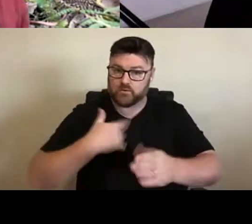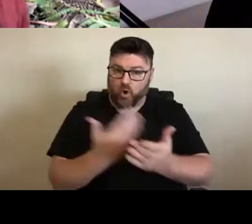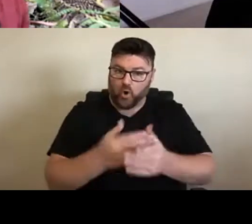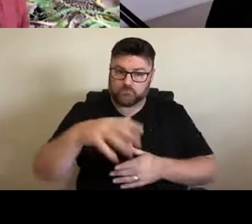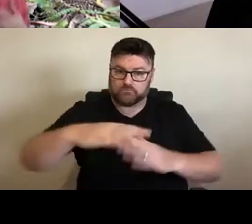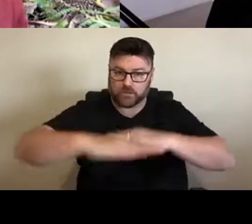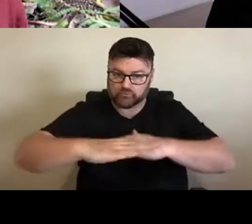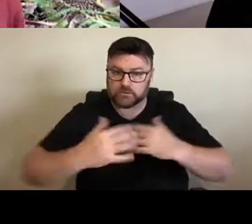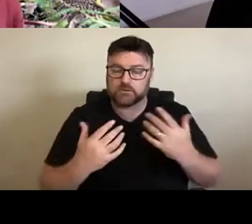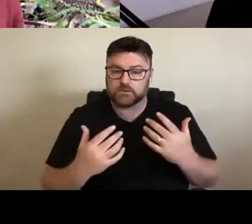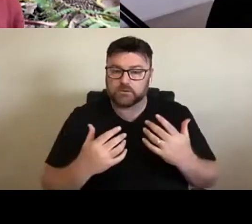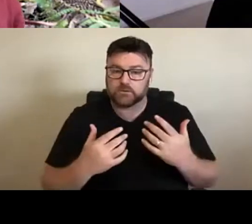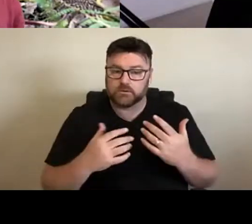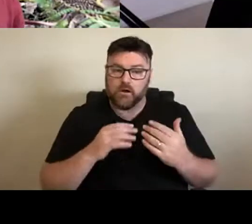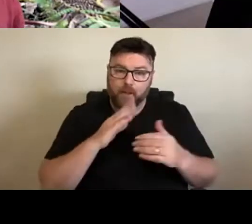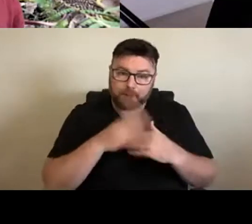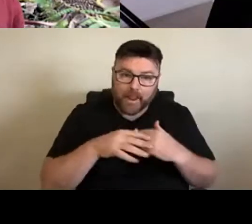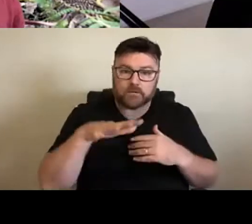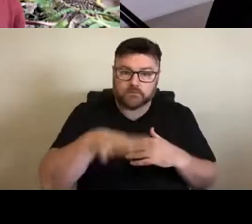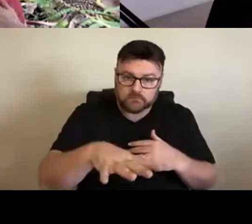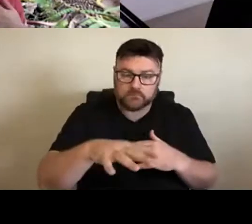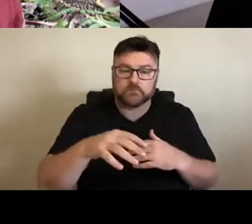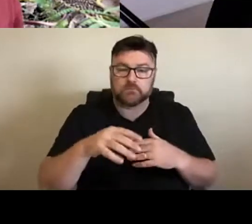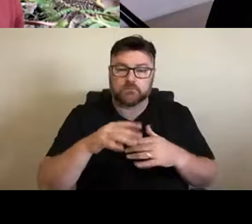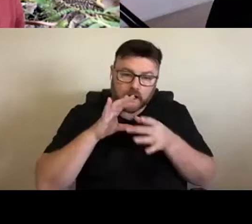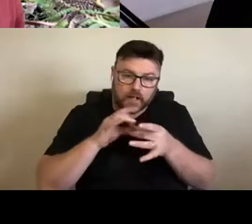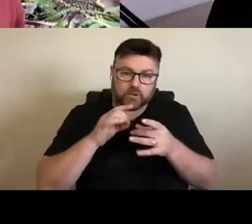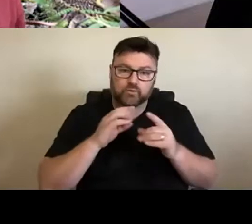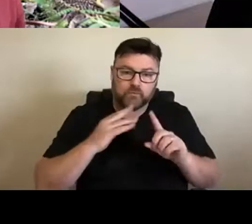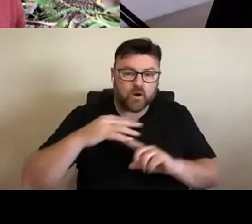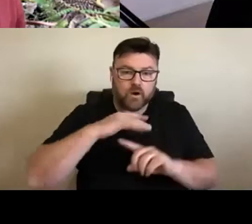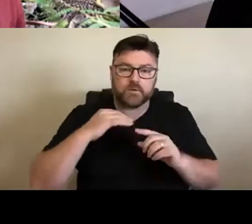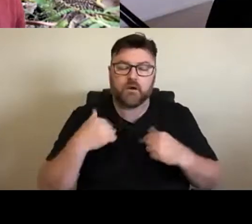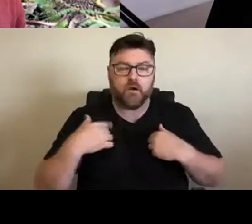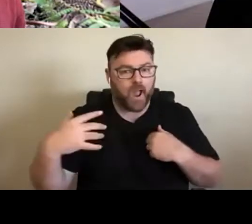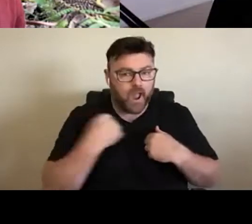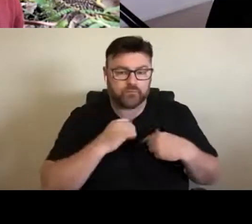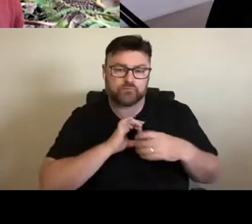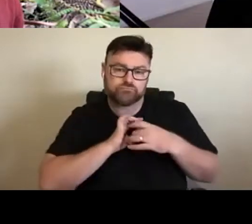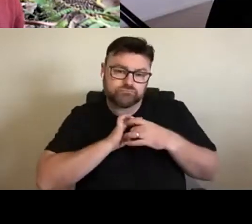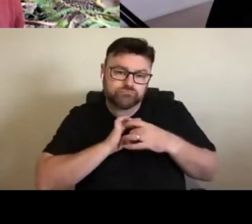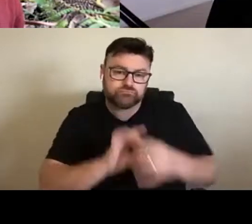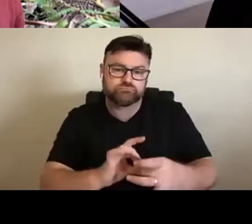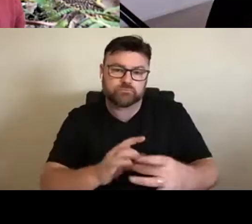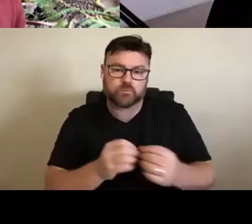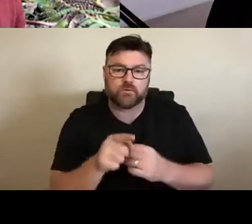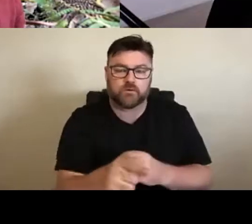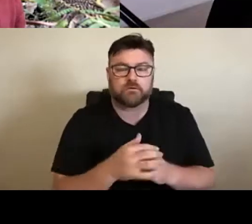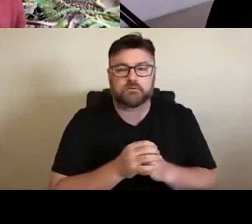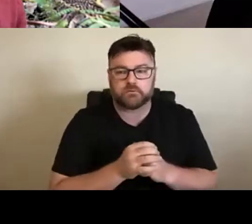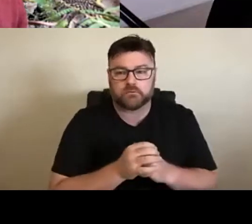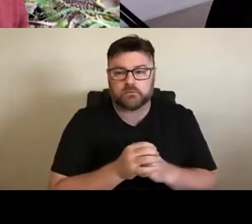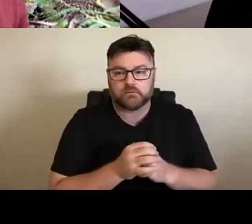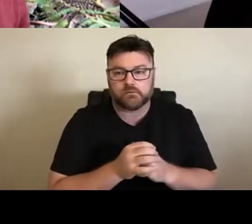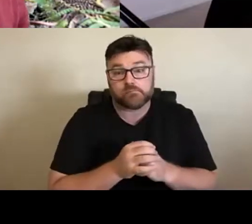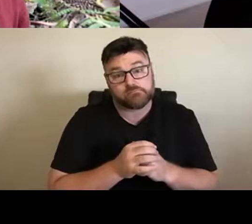about place, connected to environment, then I have to develop a relationship with that myself, which is based in an